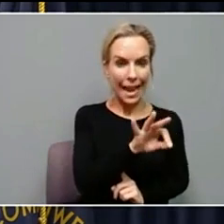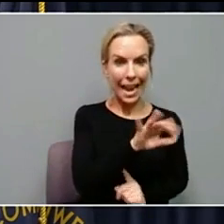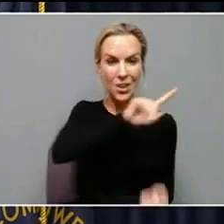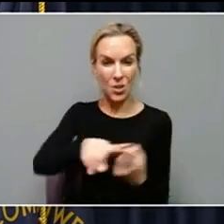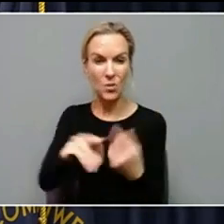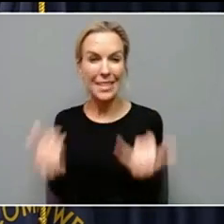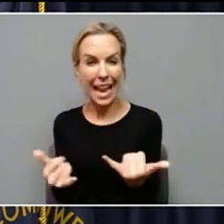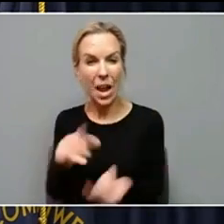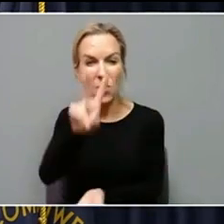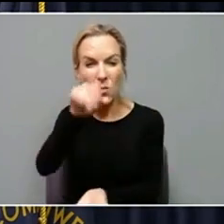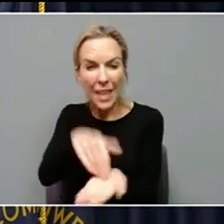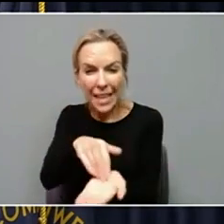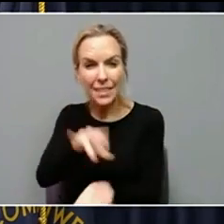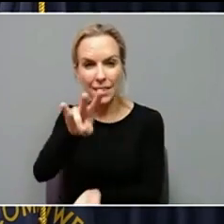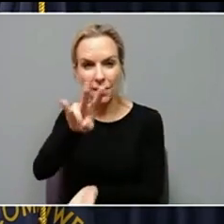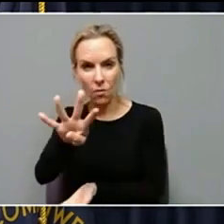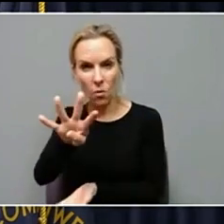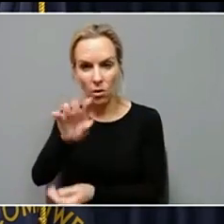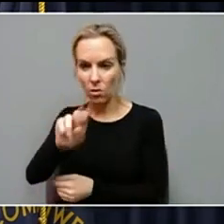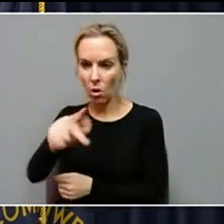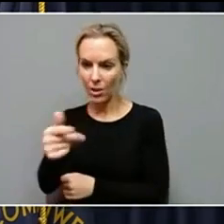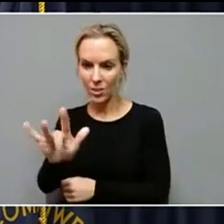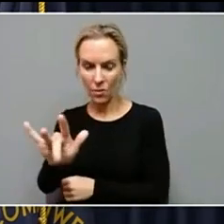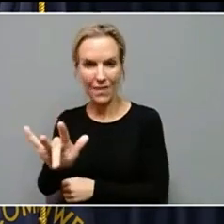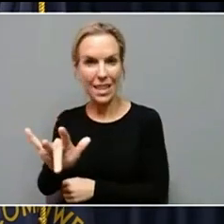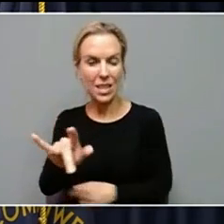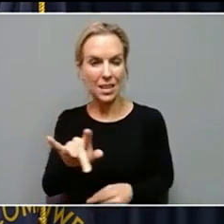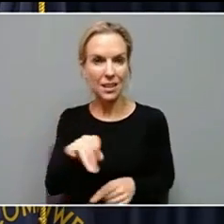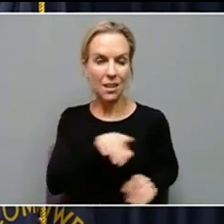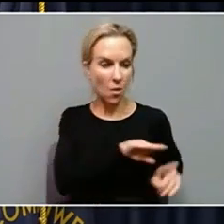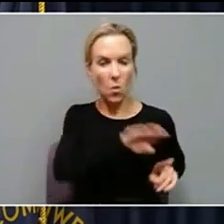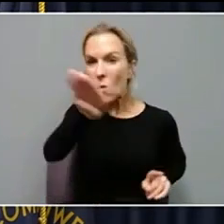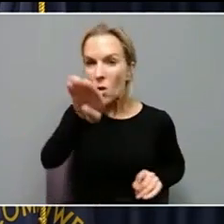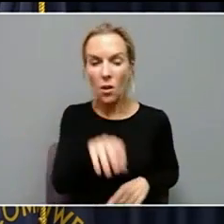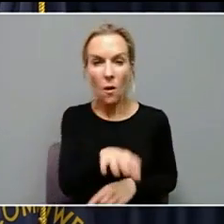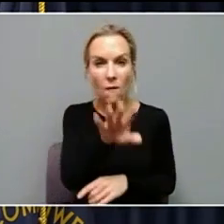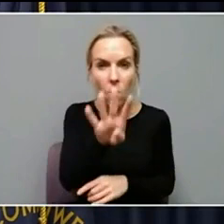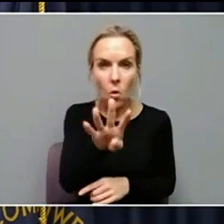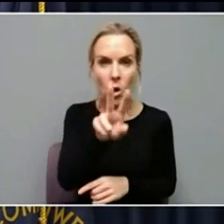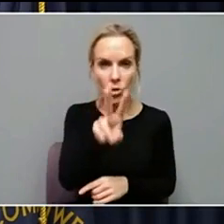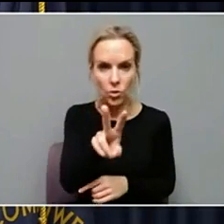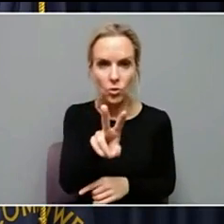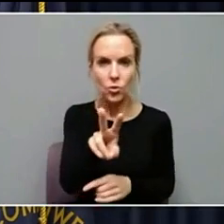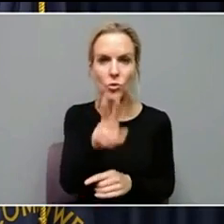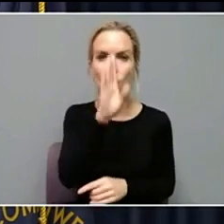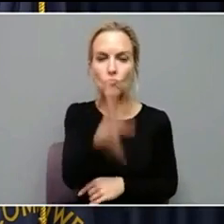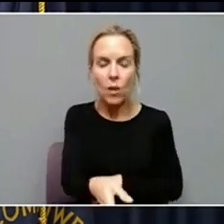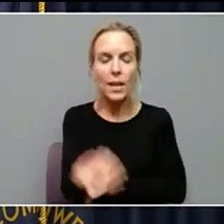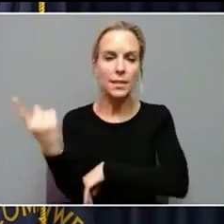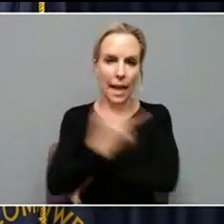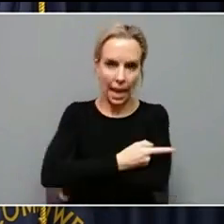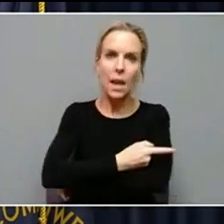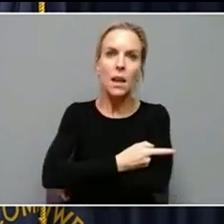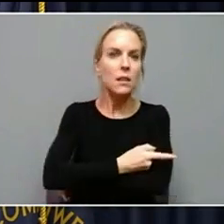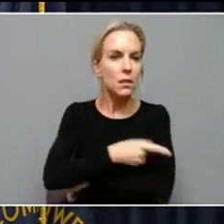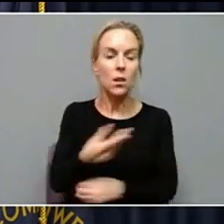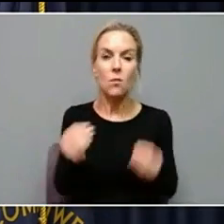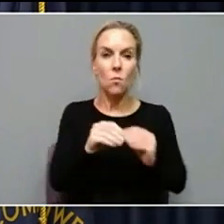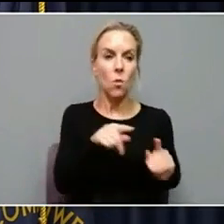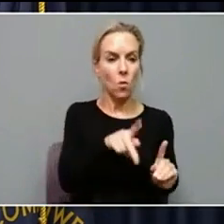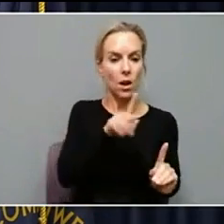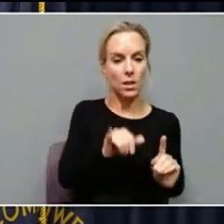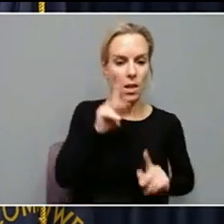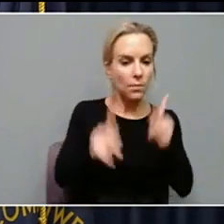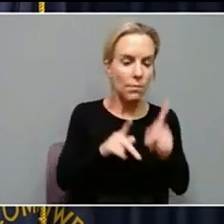2,074 on August 25th. 42 straight days of more Kentuckians being so